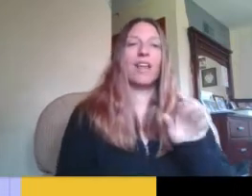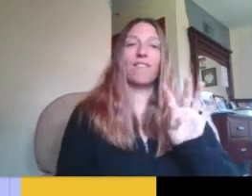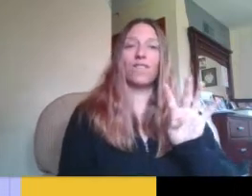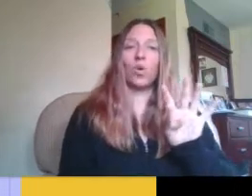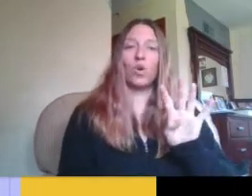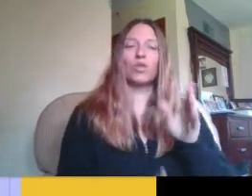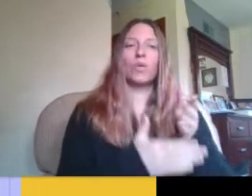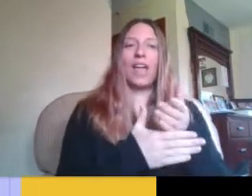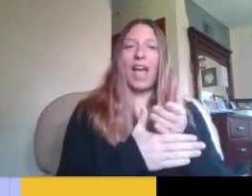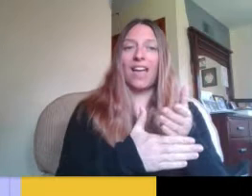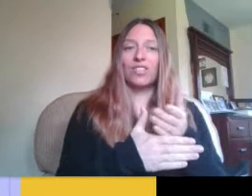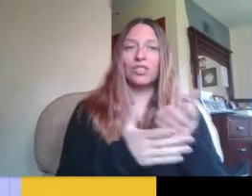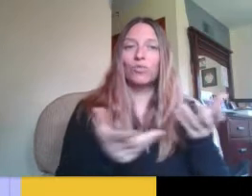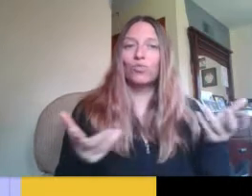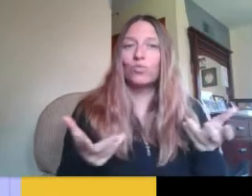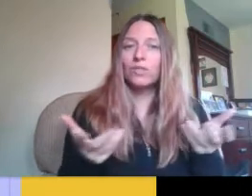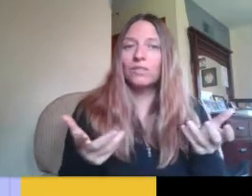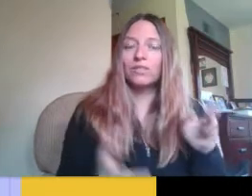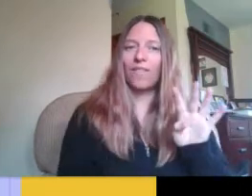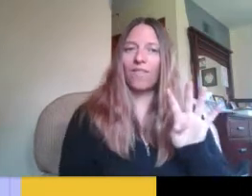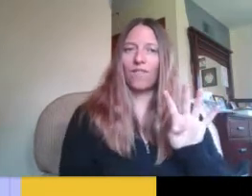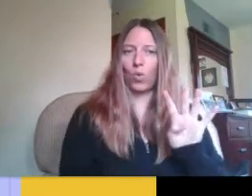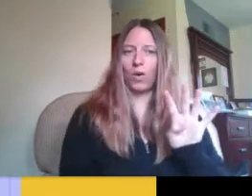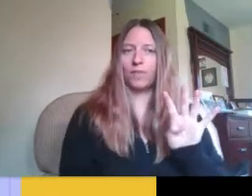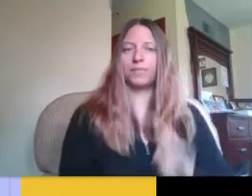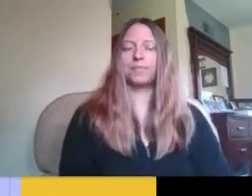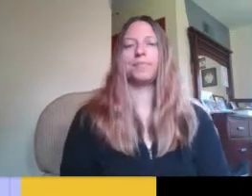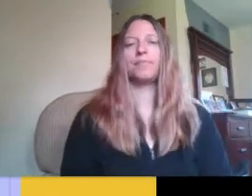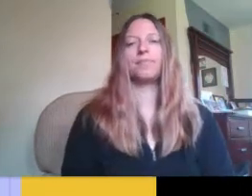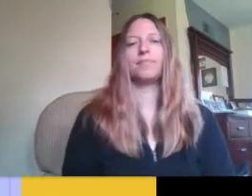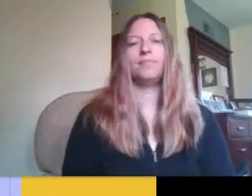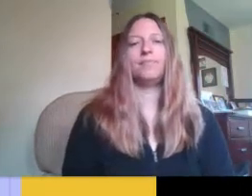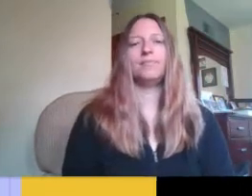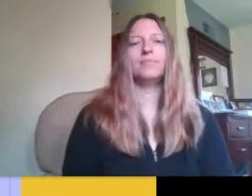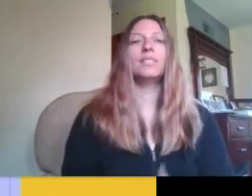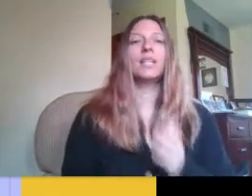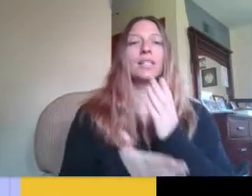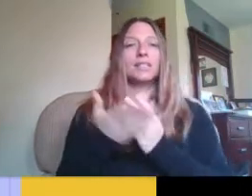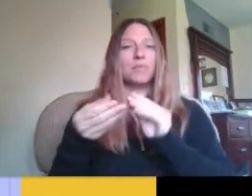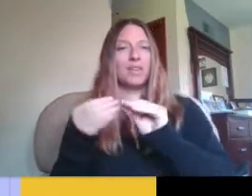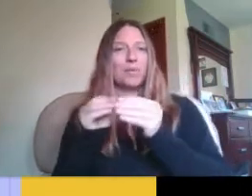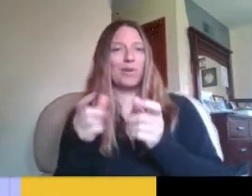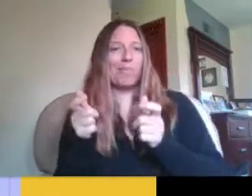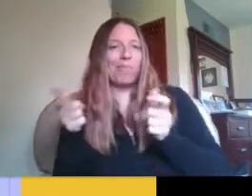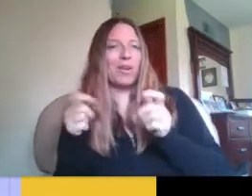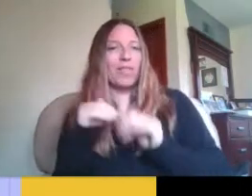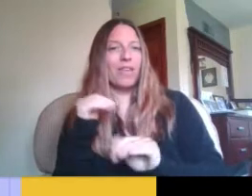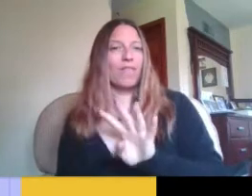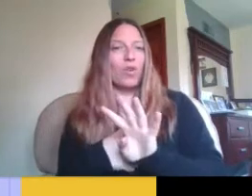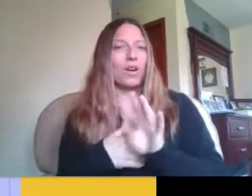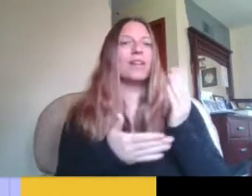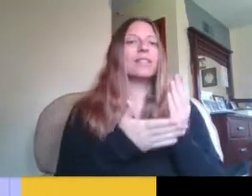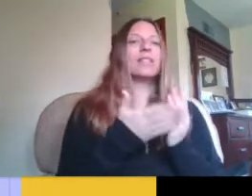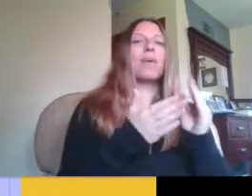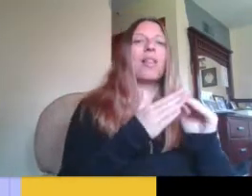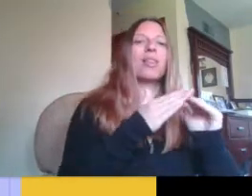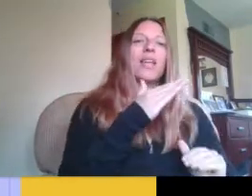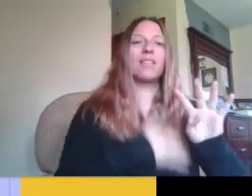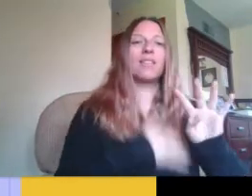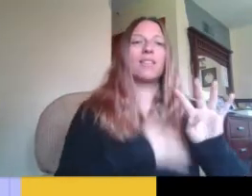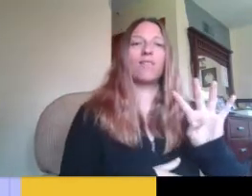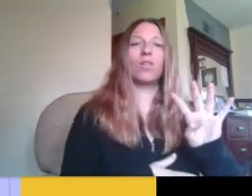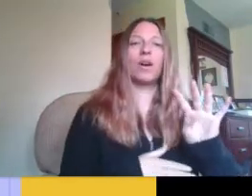or average, for our original data set would be 4. Some of the numbers are greater than 4, and some are less. But if the amounts could all be made the